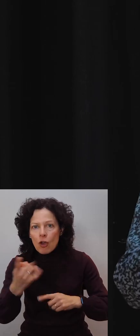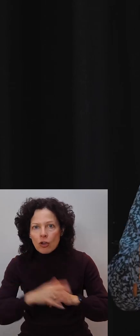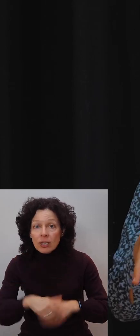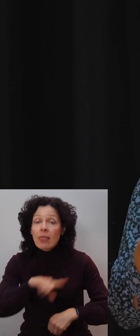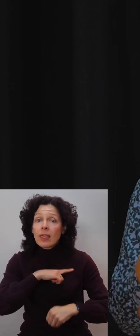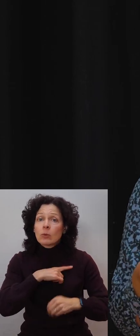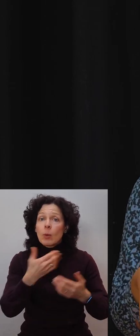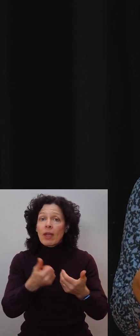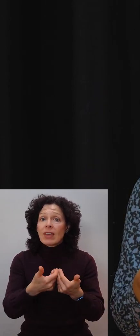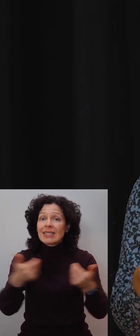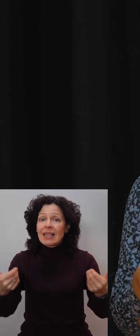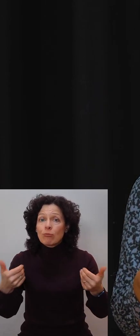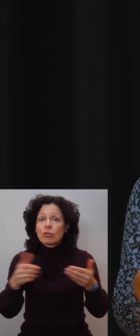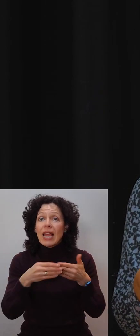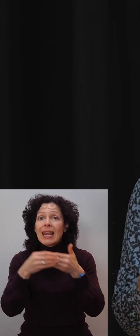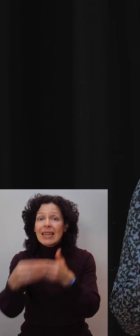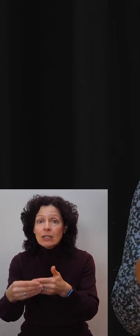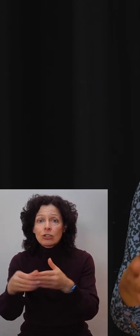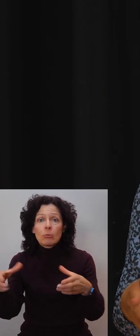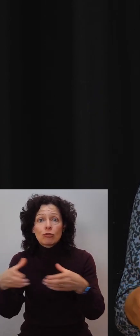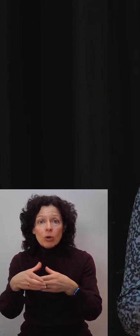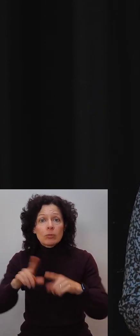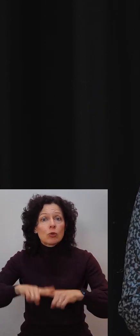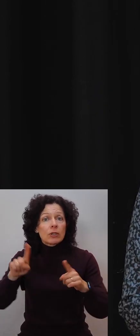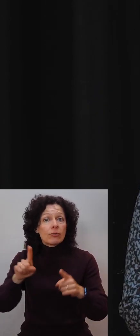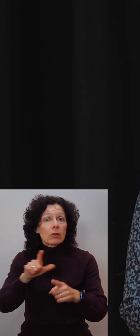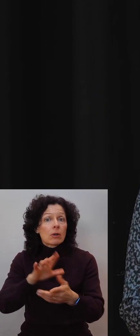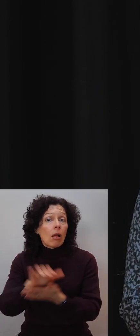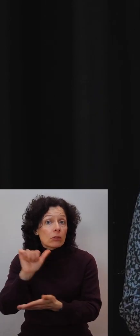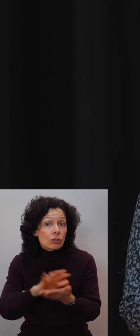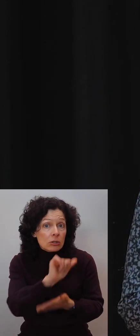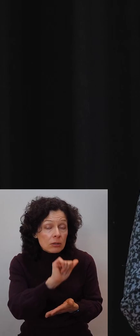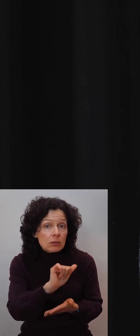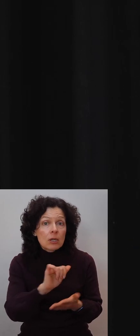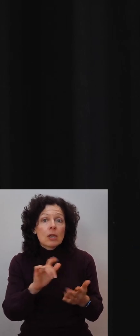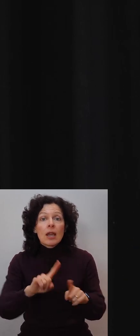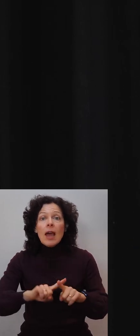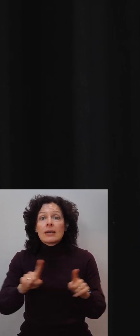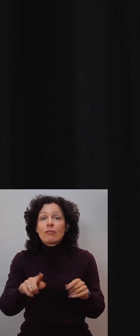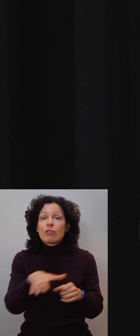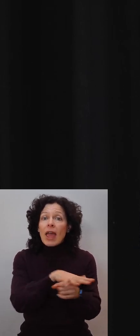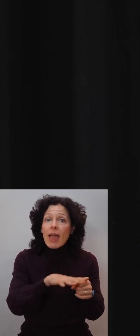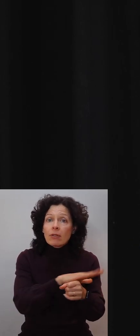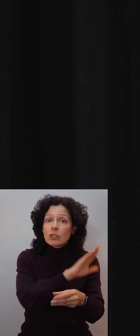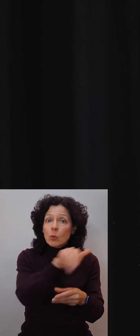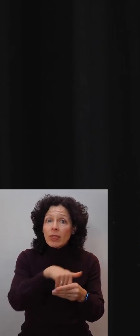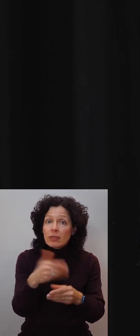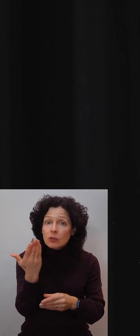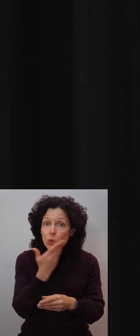do have separate leadership groups for different cultures, for different areas of the